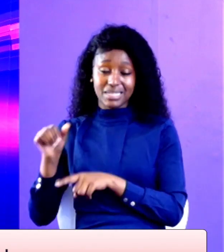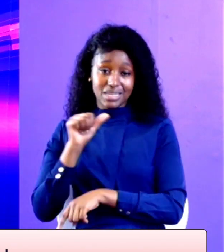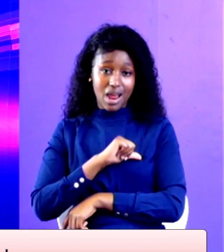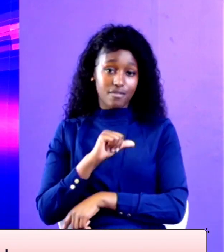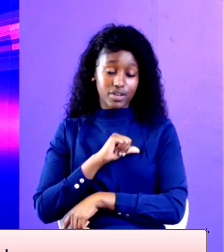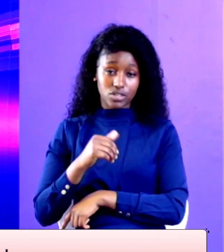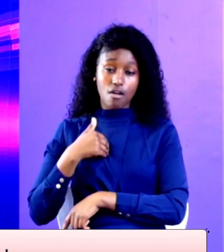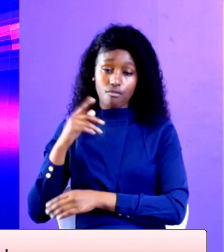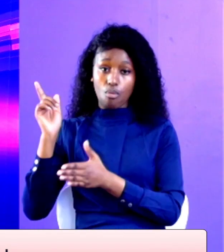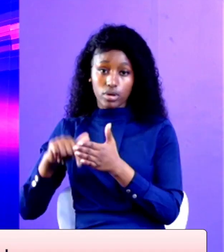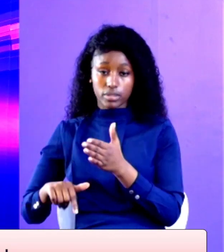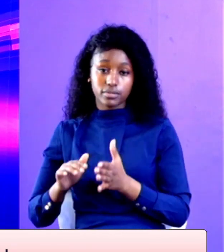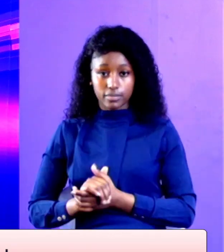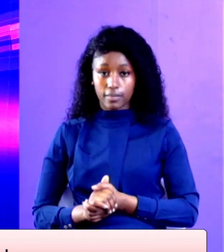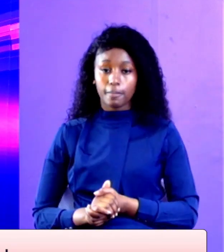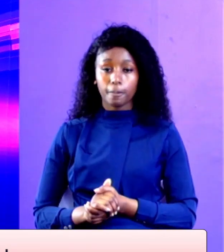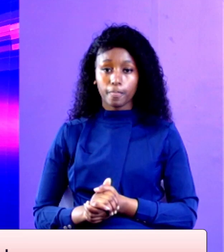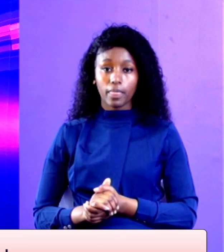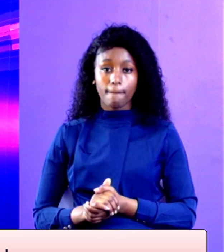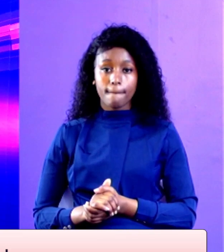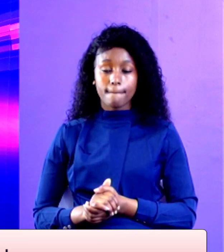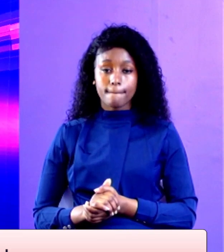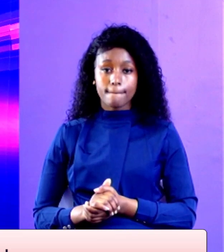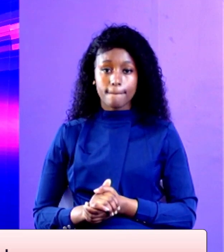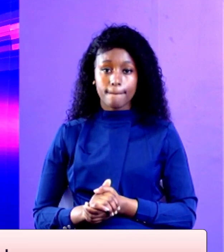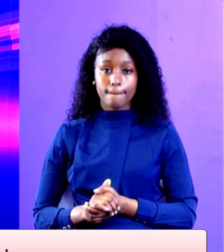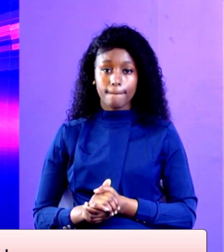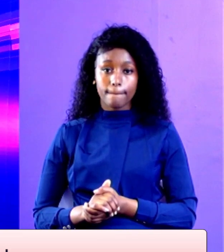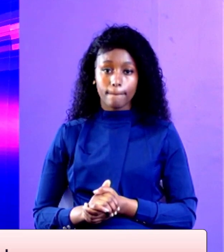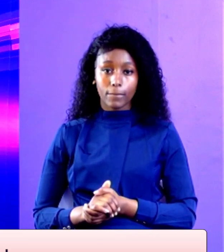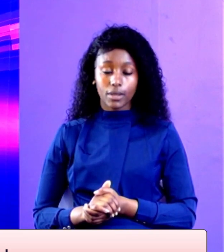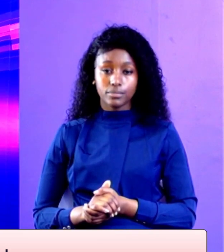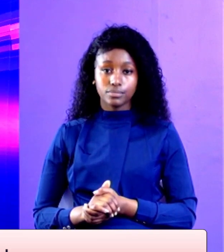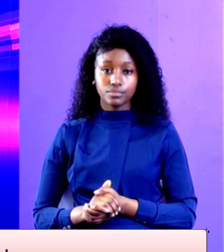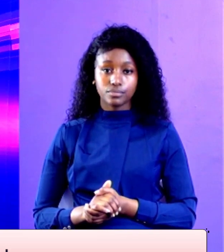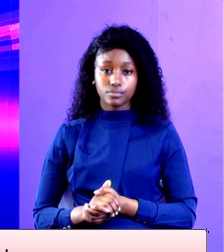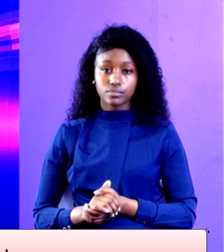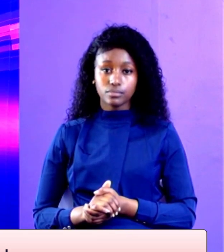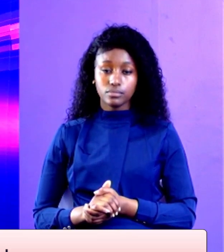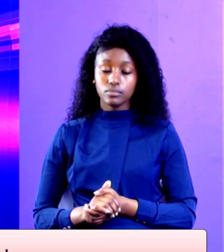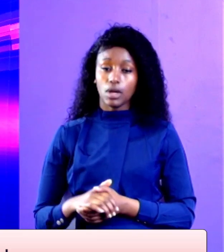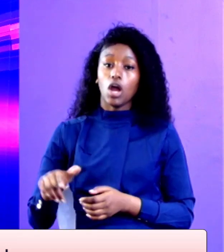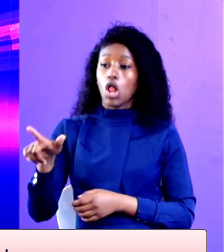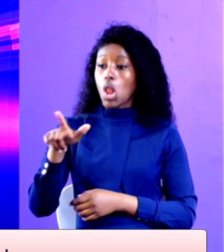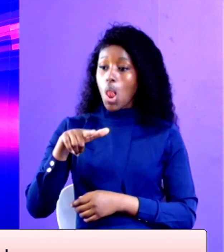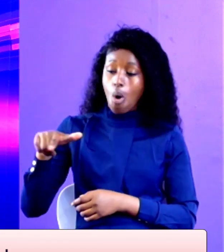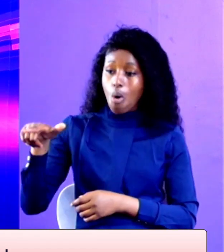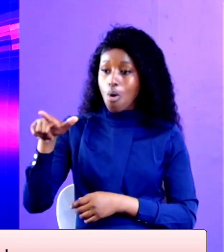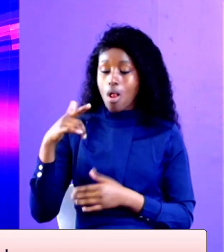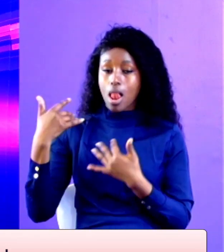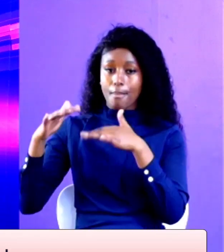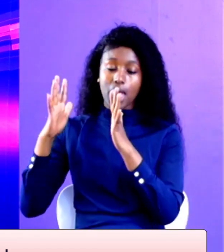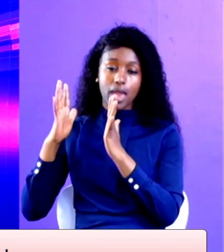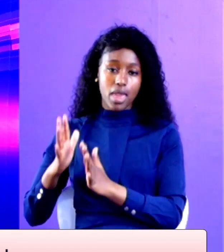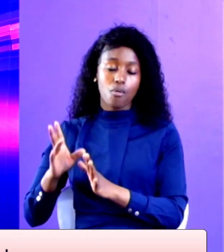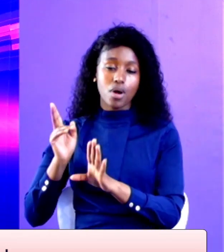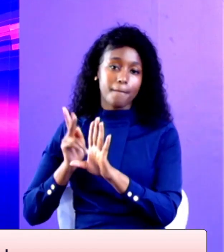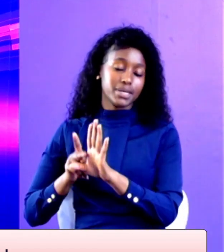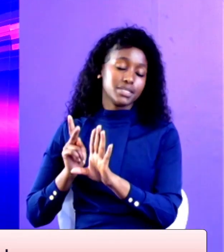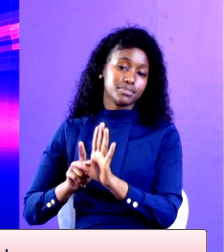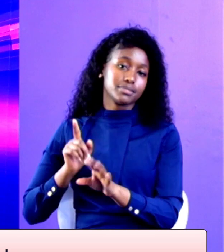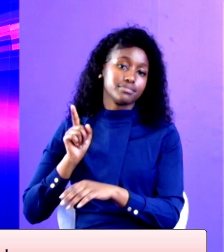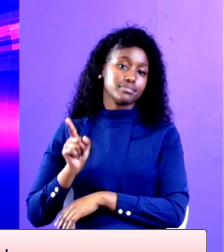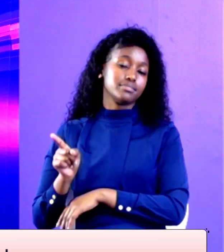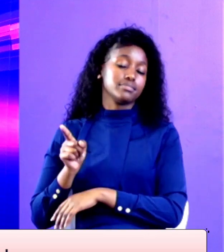advantage of this competition is that it's only the local players who will be